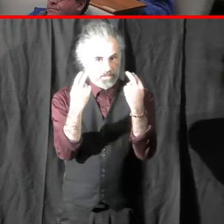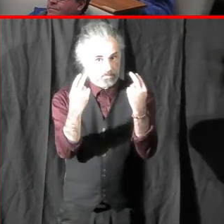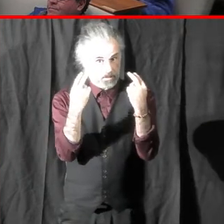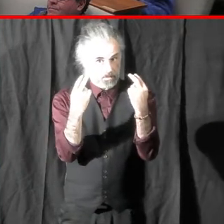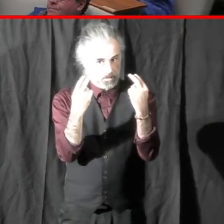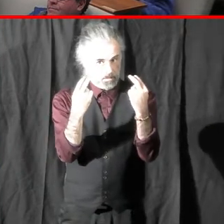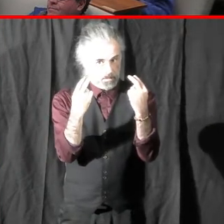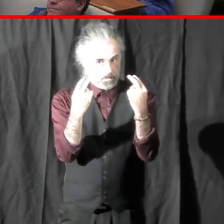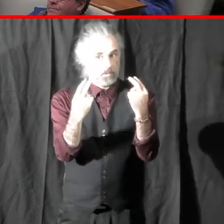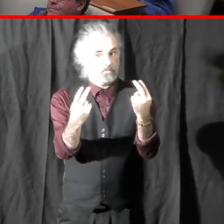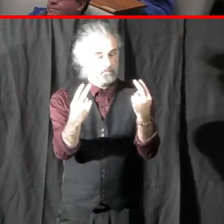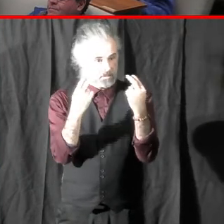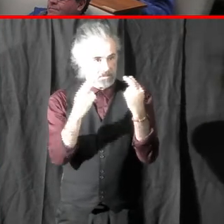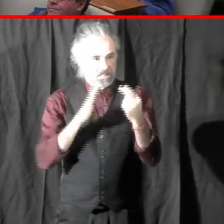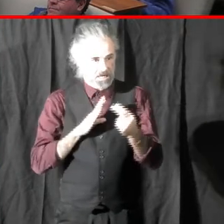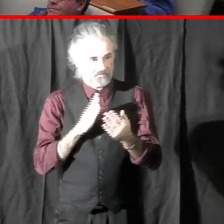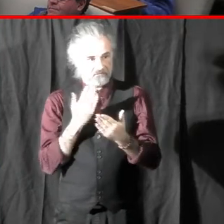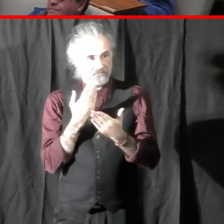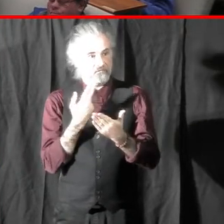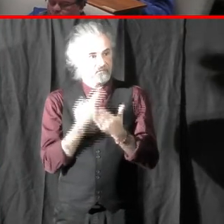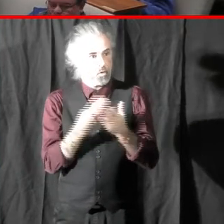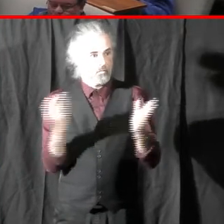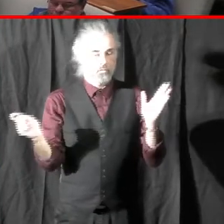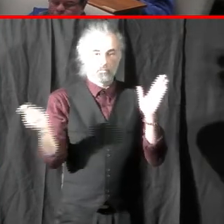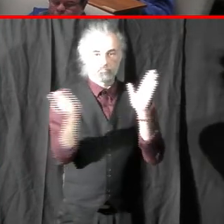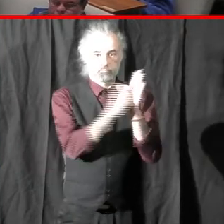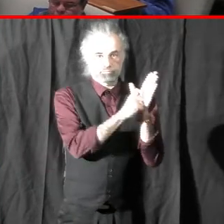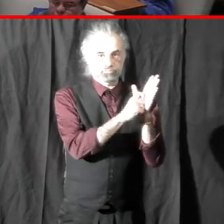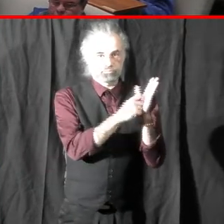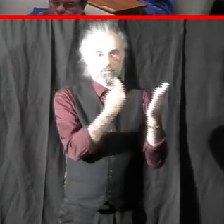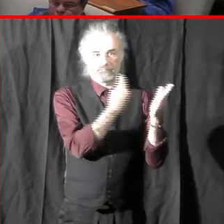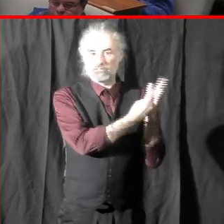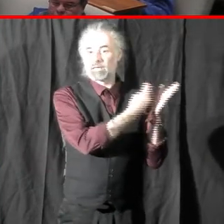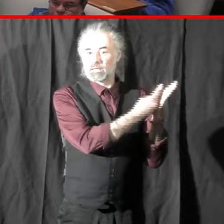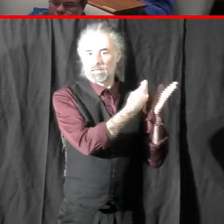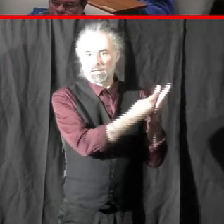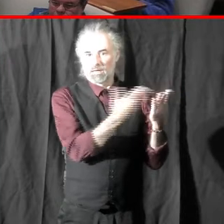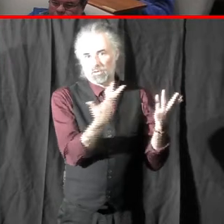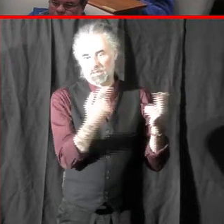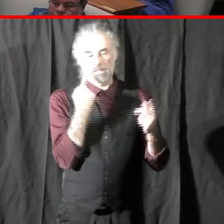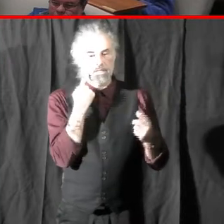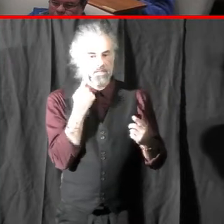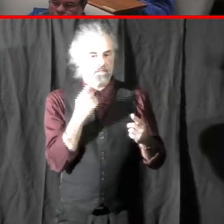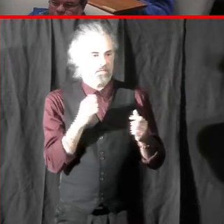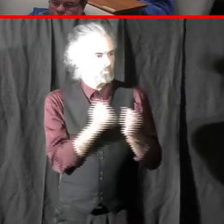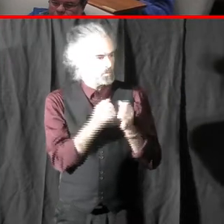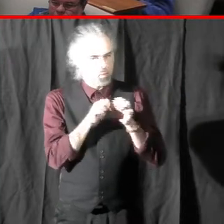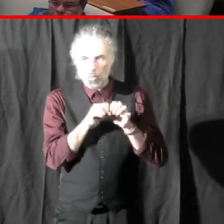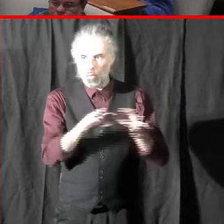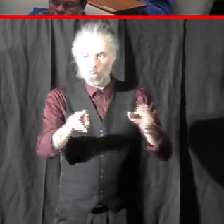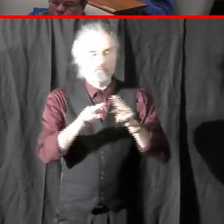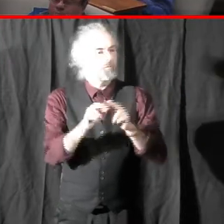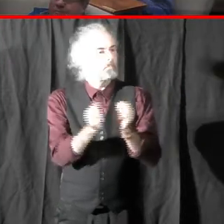sometimes needed for getting funds and for doing easier the publication of our papers in order to get more funds.